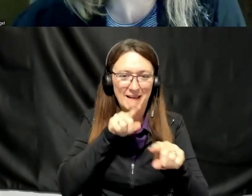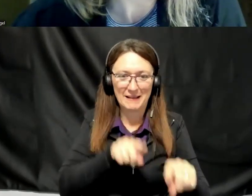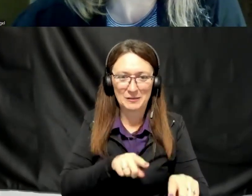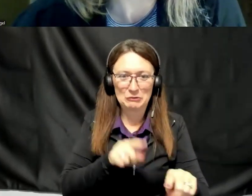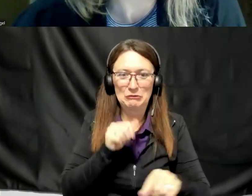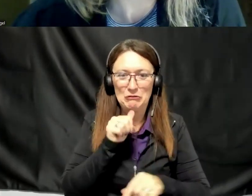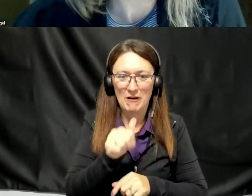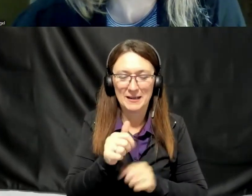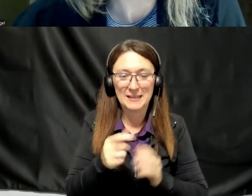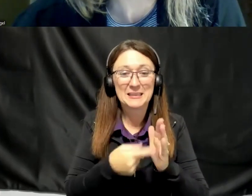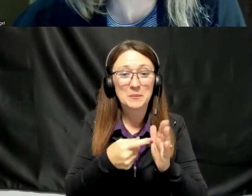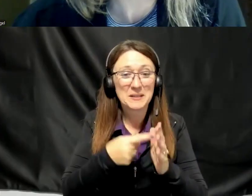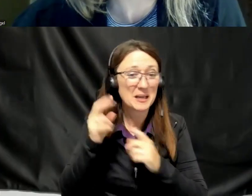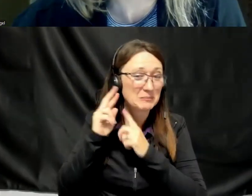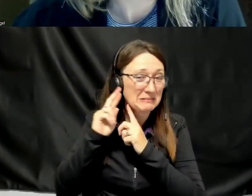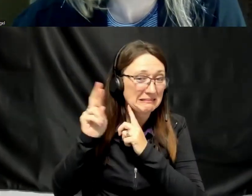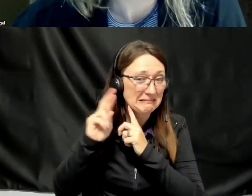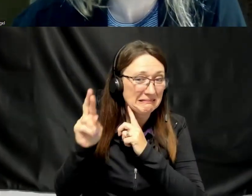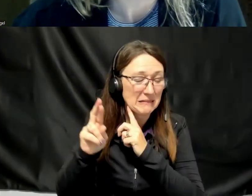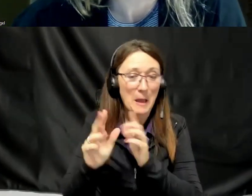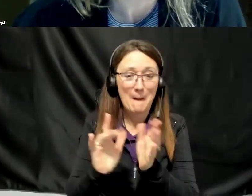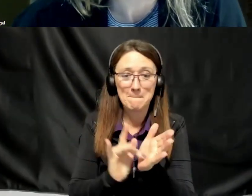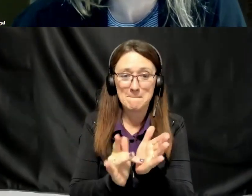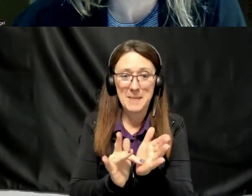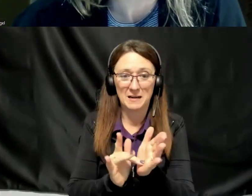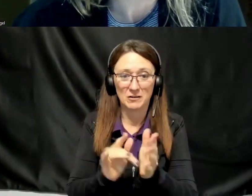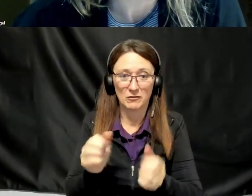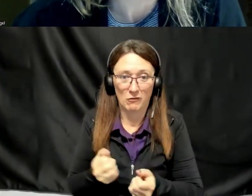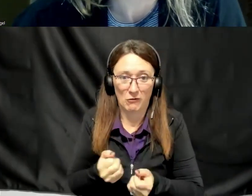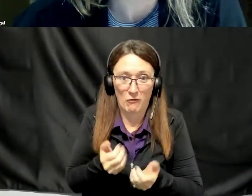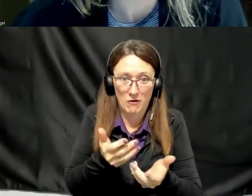Sometimes tinnitus has a medical cause of,